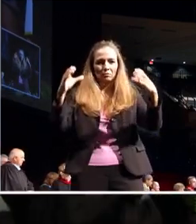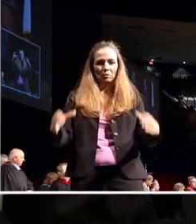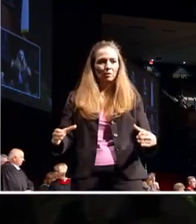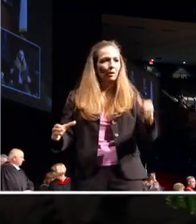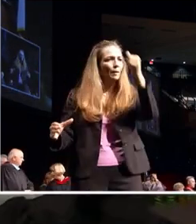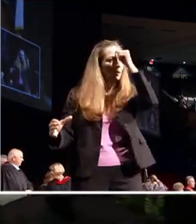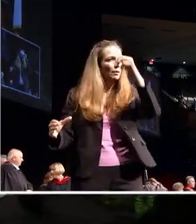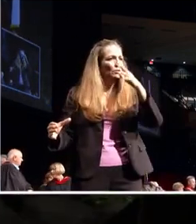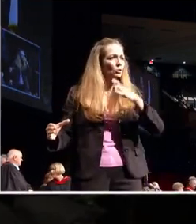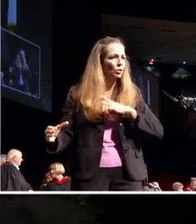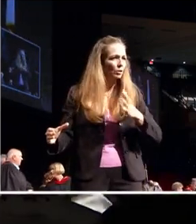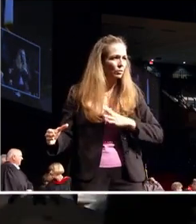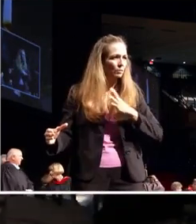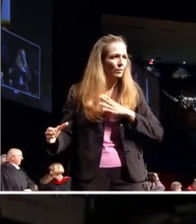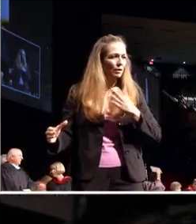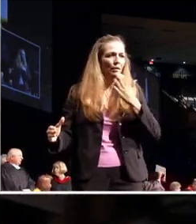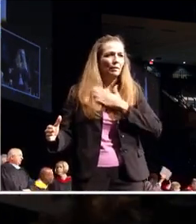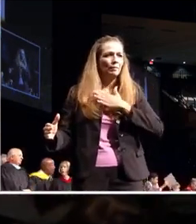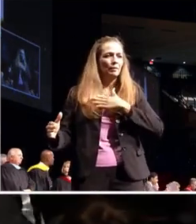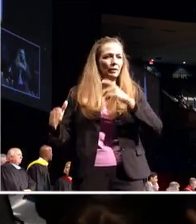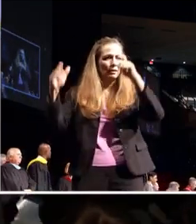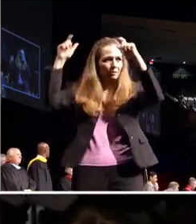graduation hats.